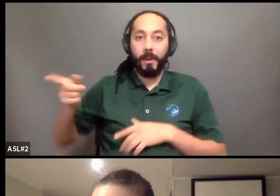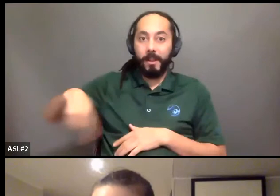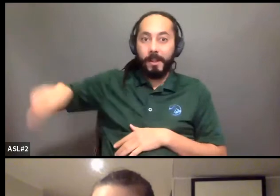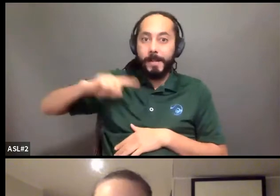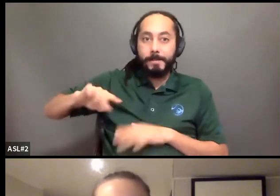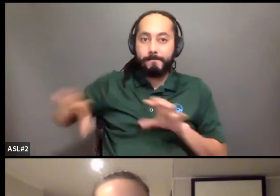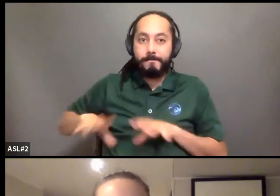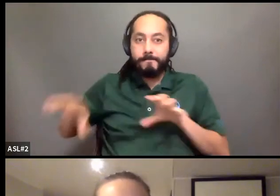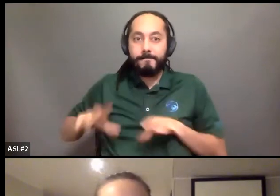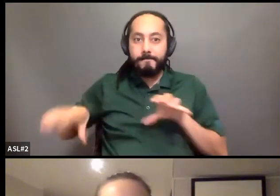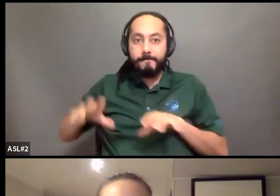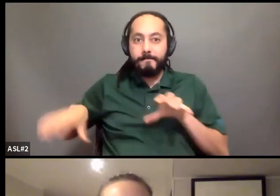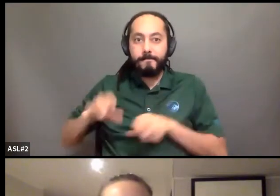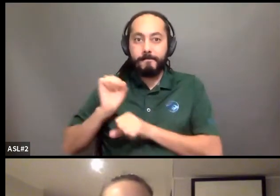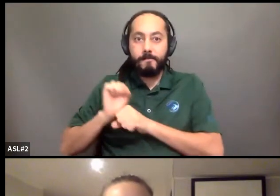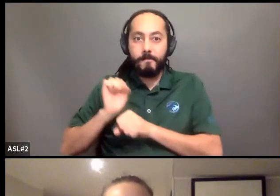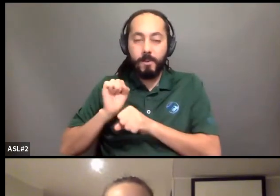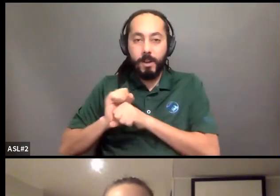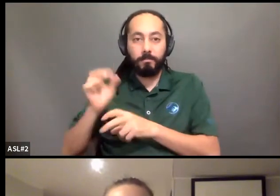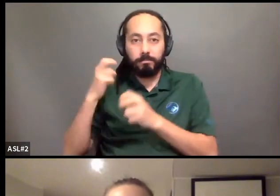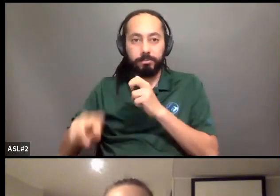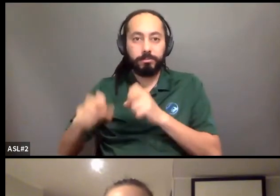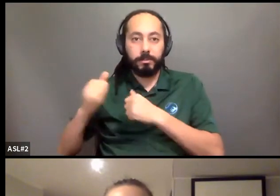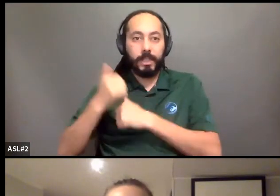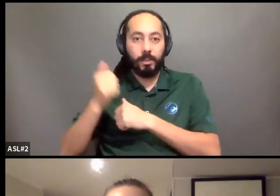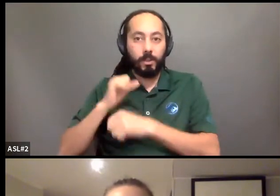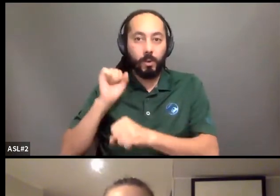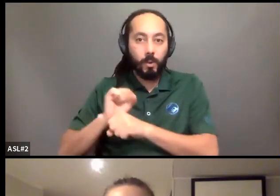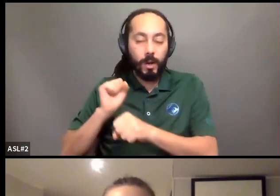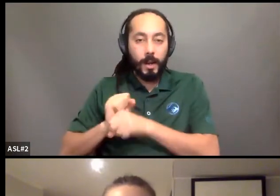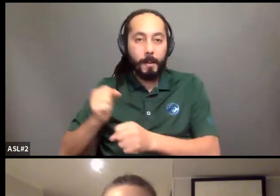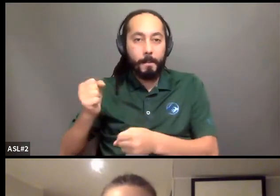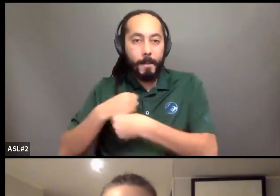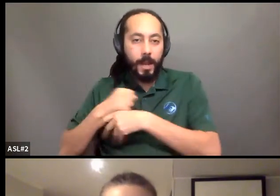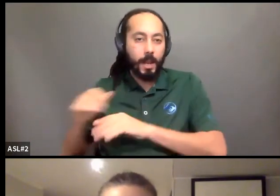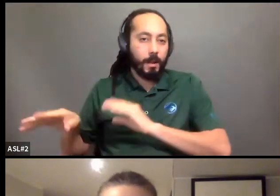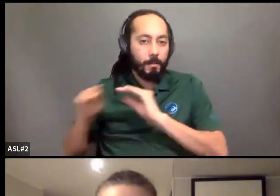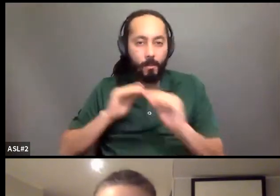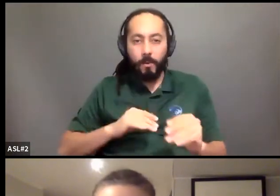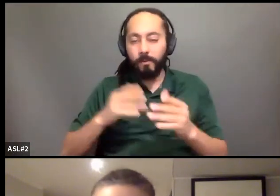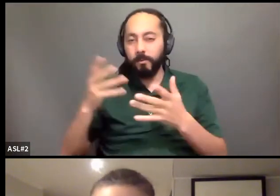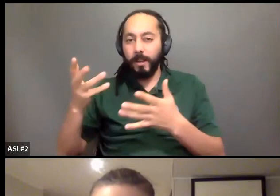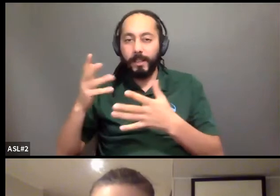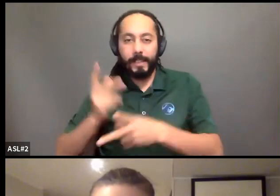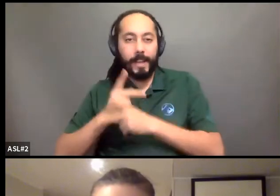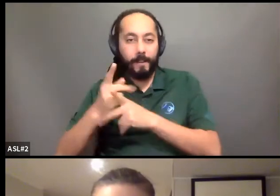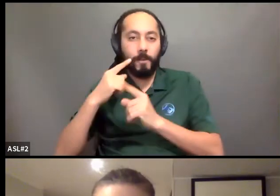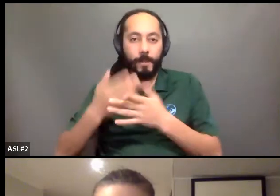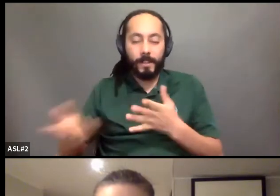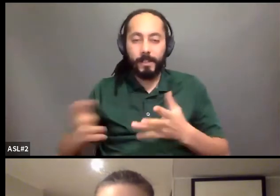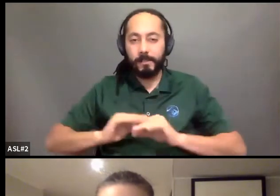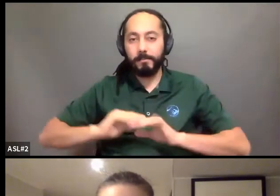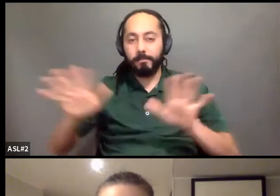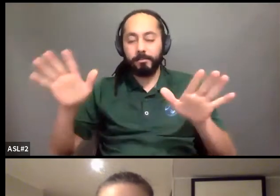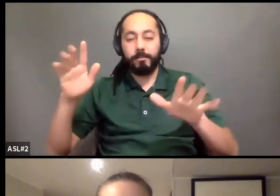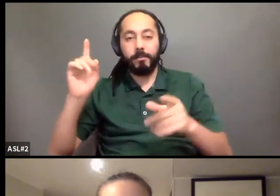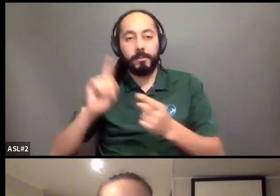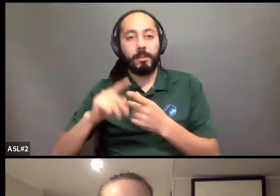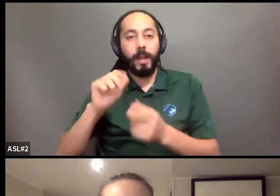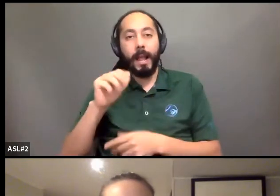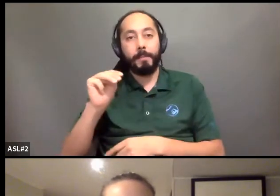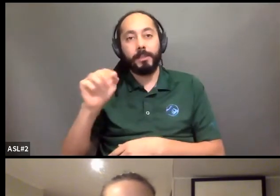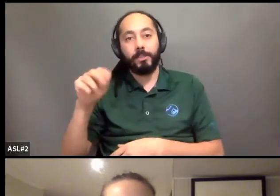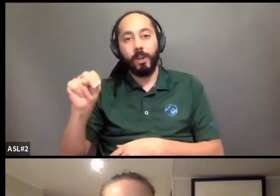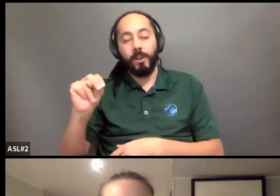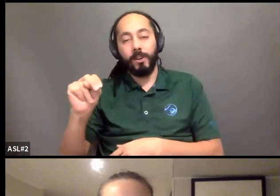and dangerous work of making, moving, growing, and caring for things and people that then goes into the Amazon stream and so